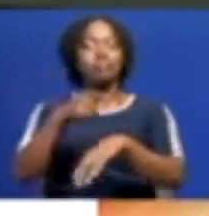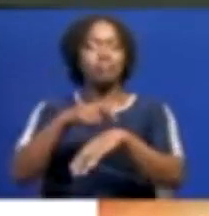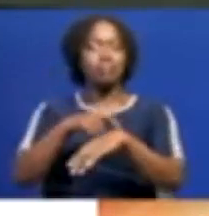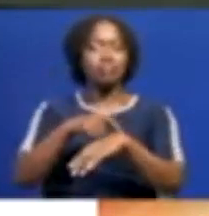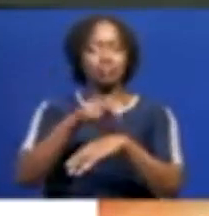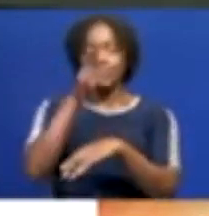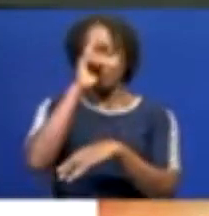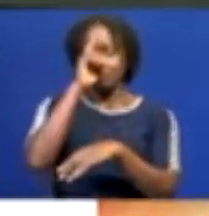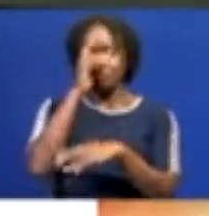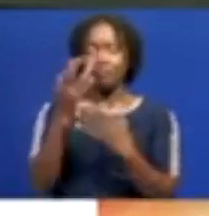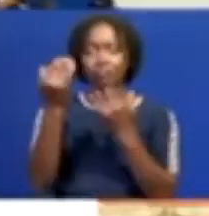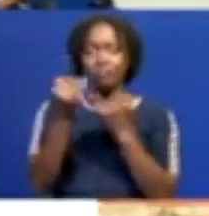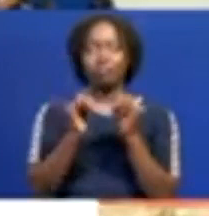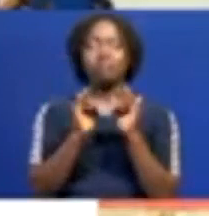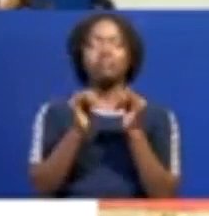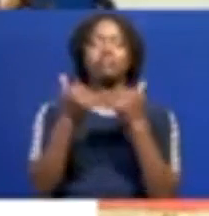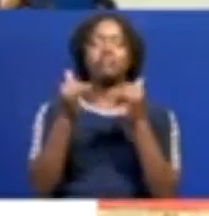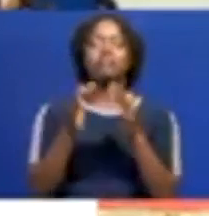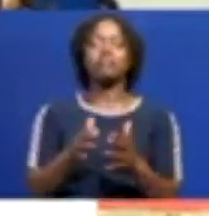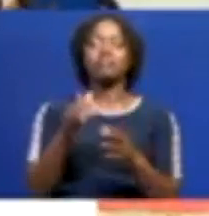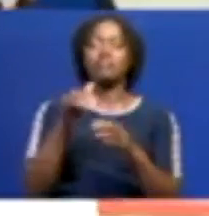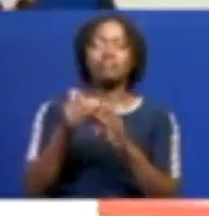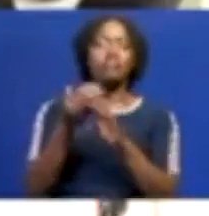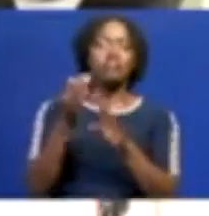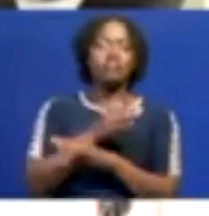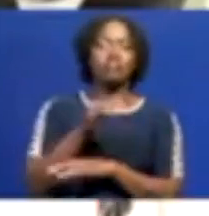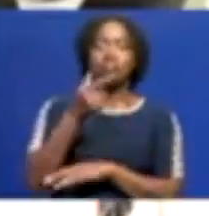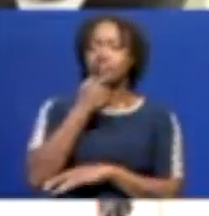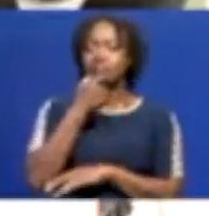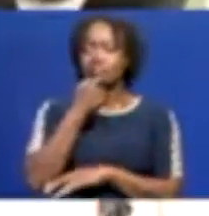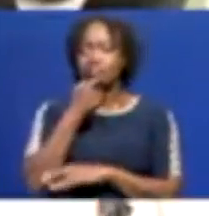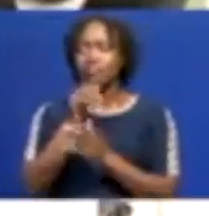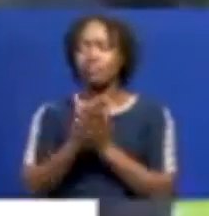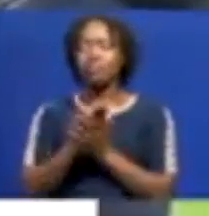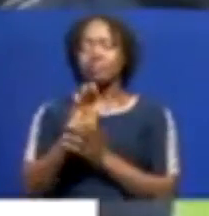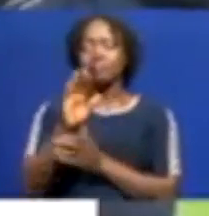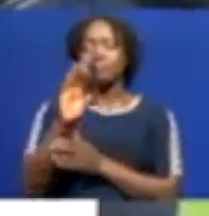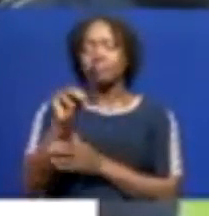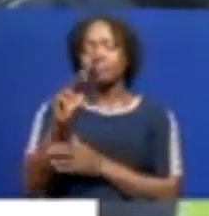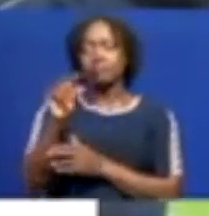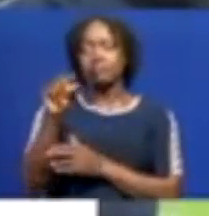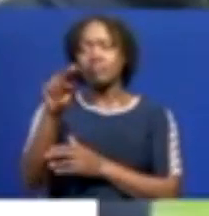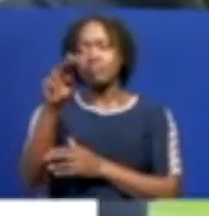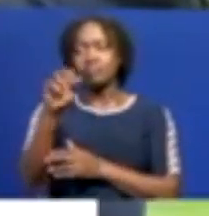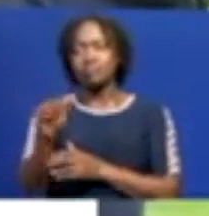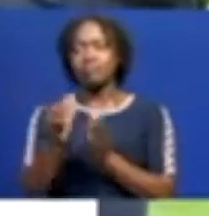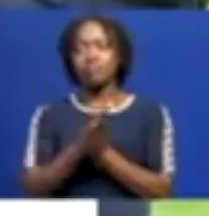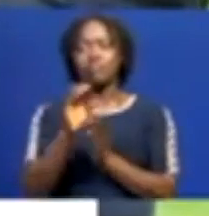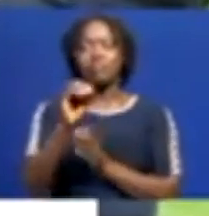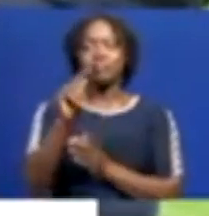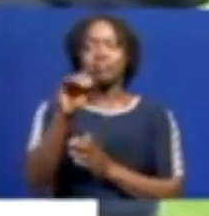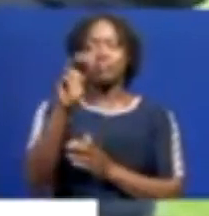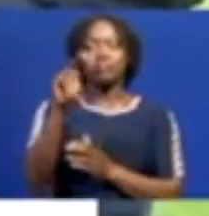enforcers have brought in new players, including ex-Gormaya and as a midfielder Kenneth Muguna and Tyson Otieno. The team